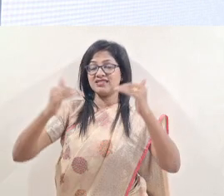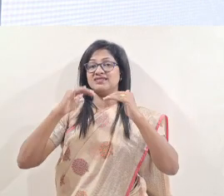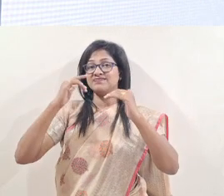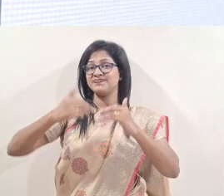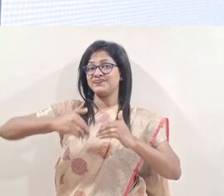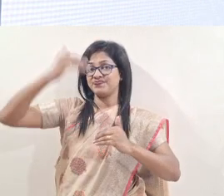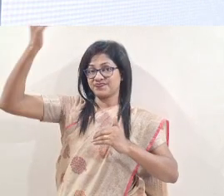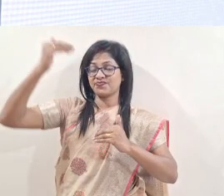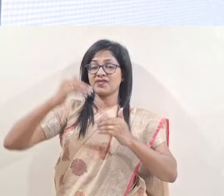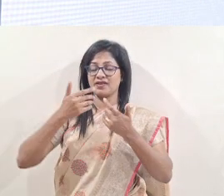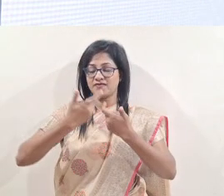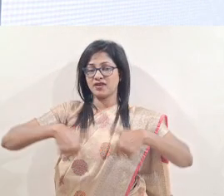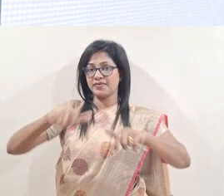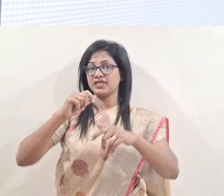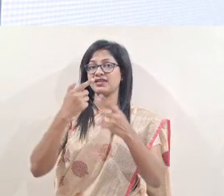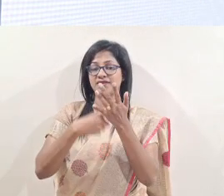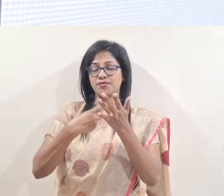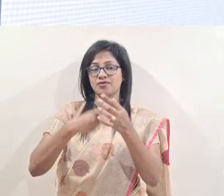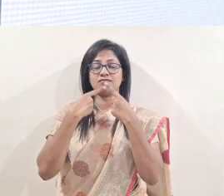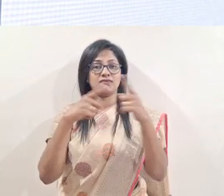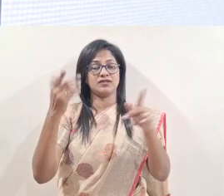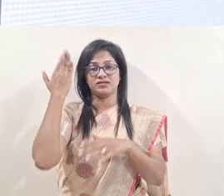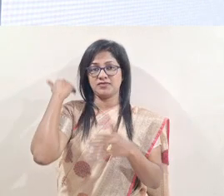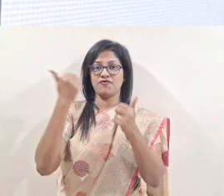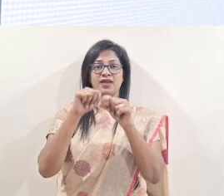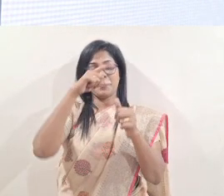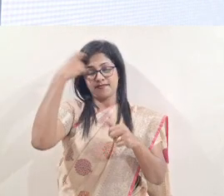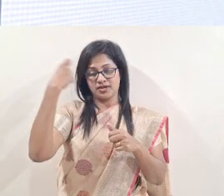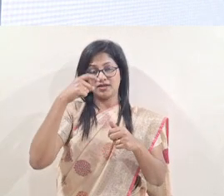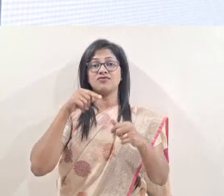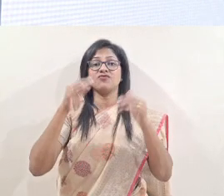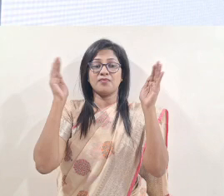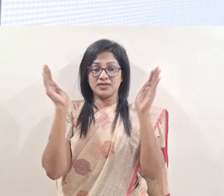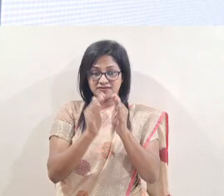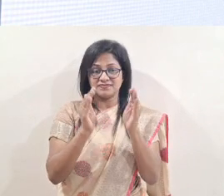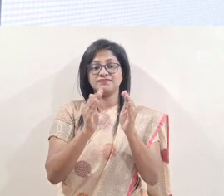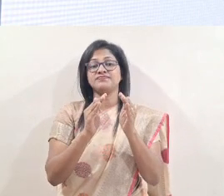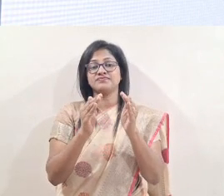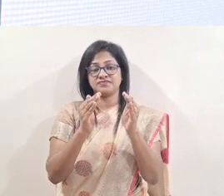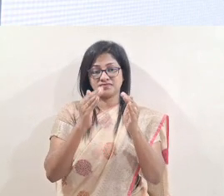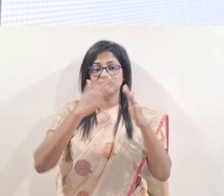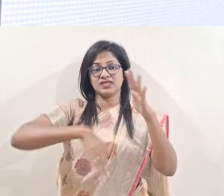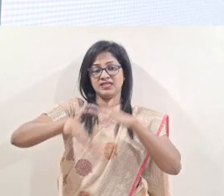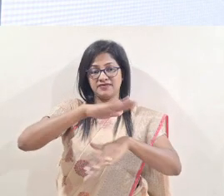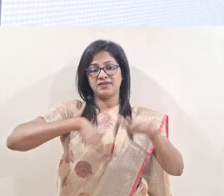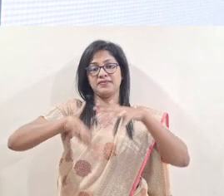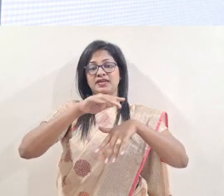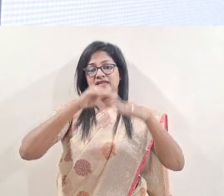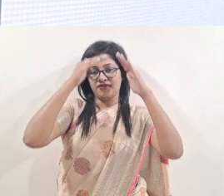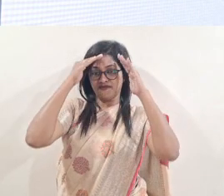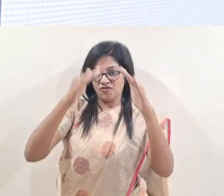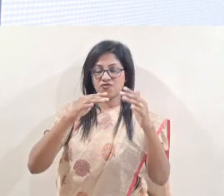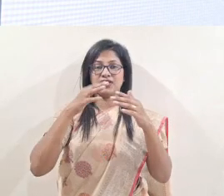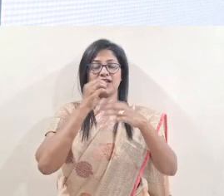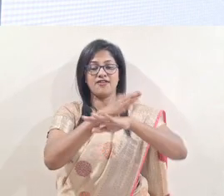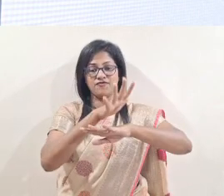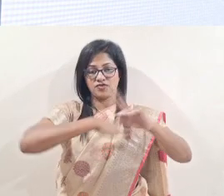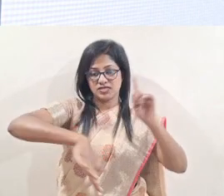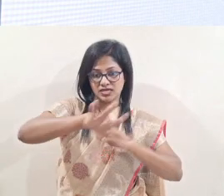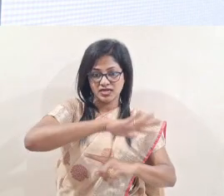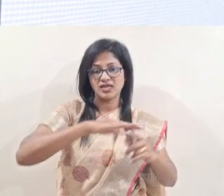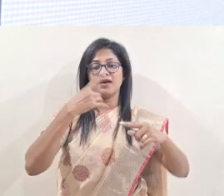April. So micro level planning, focusing on the influence area as well as corridor development wherever